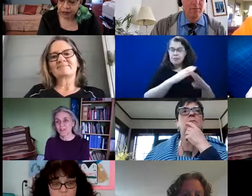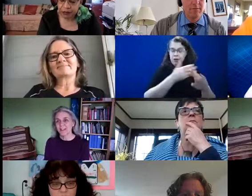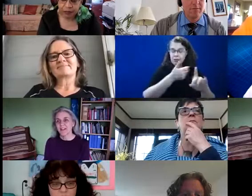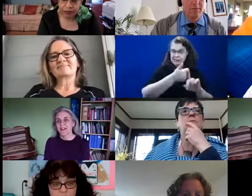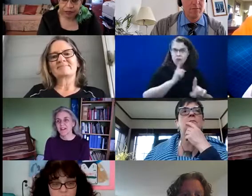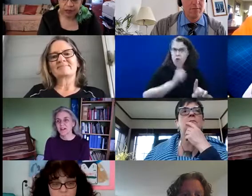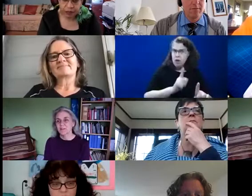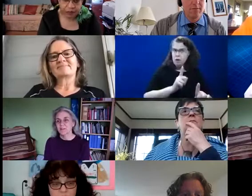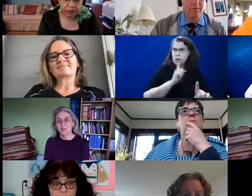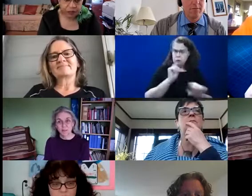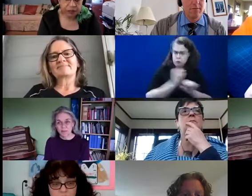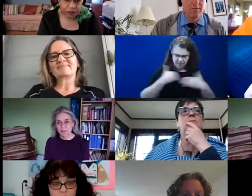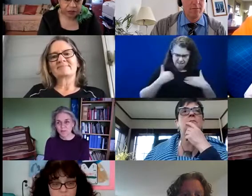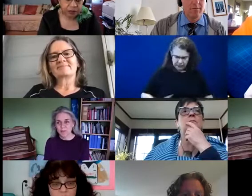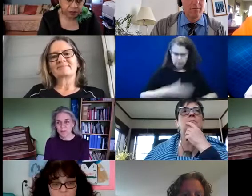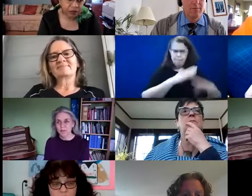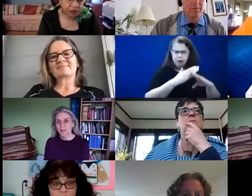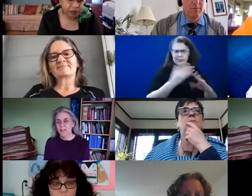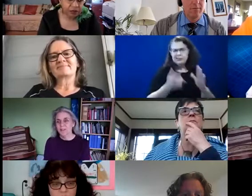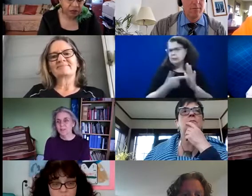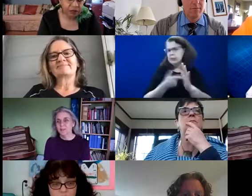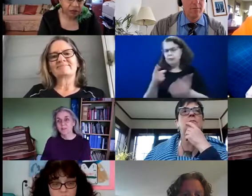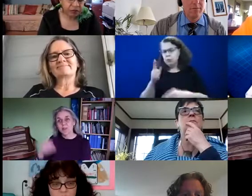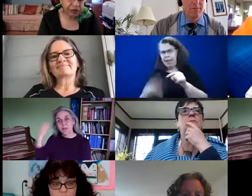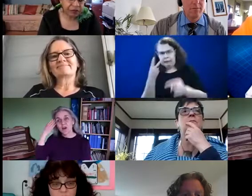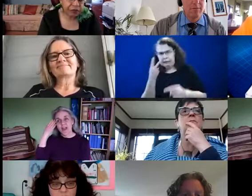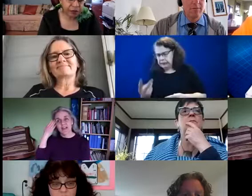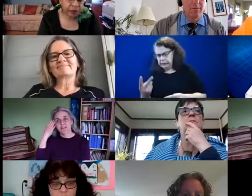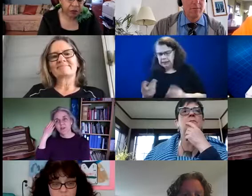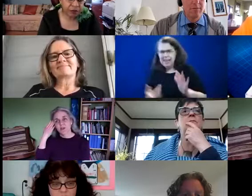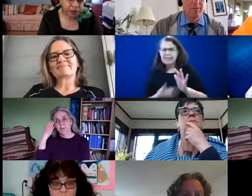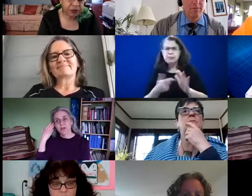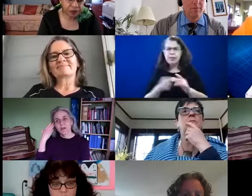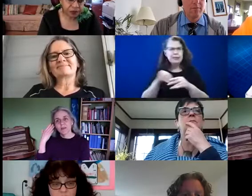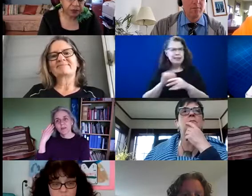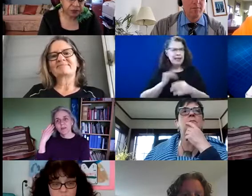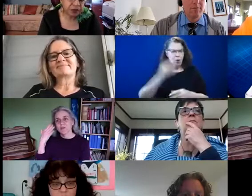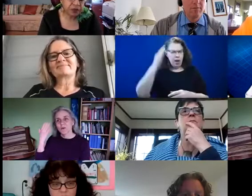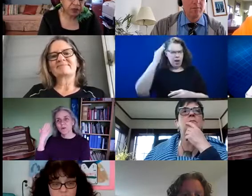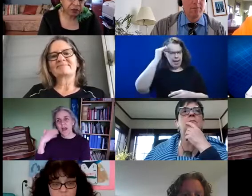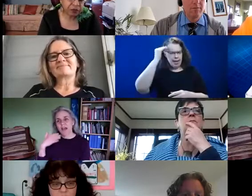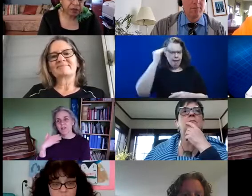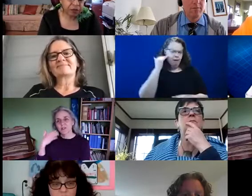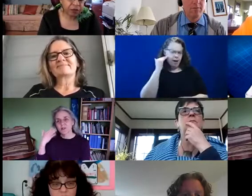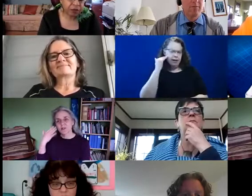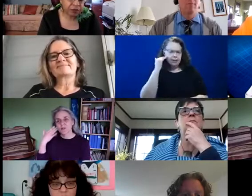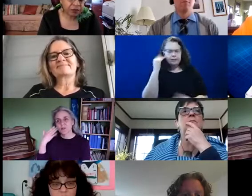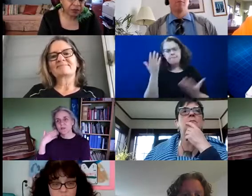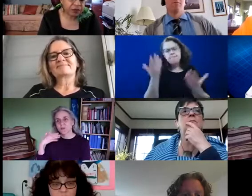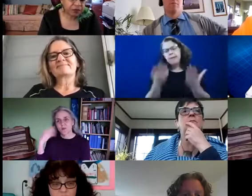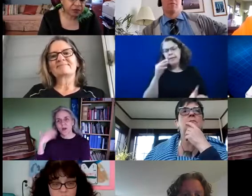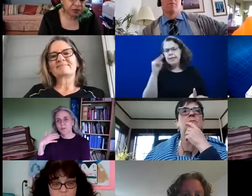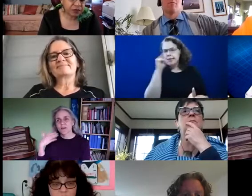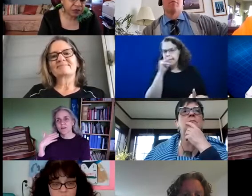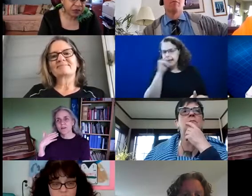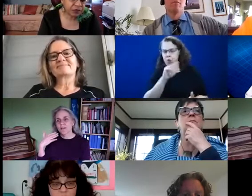physical. Sometimes they're invisible. Sometimes they're in our heads. They're myths or attitudes that we've